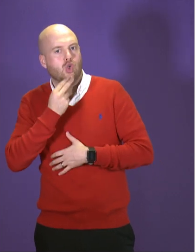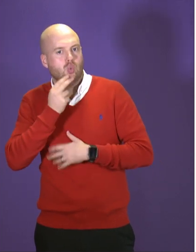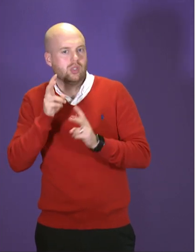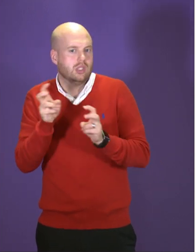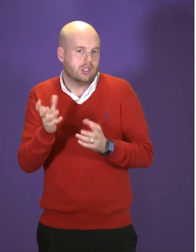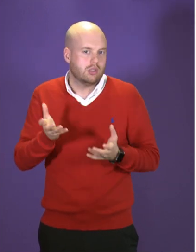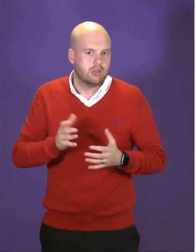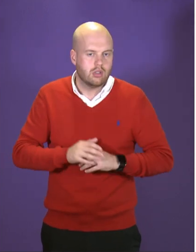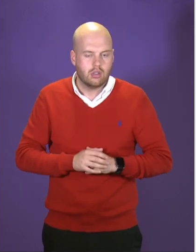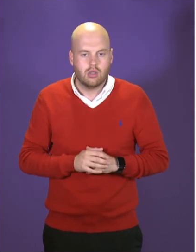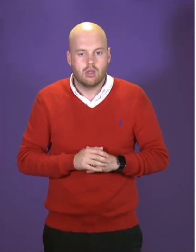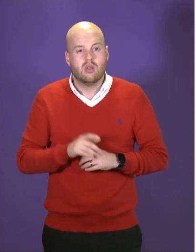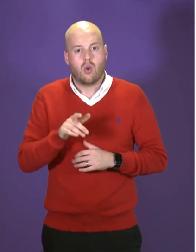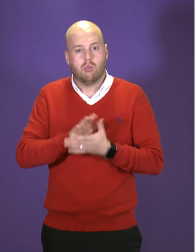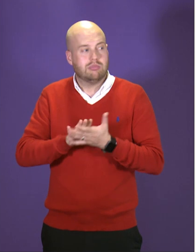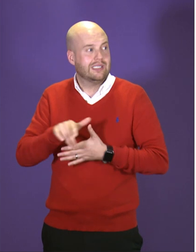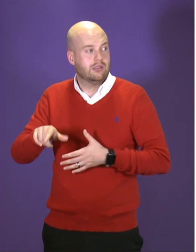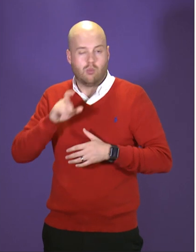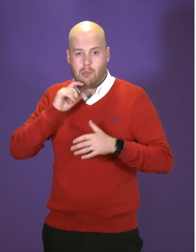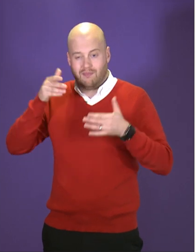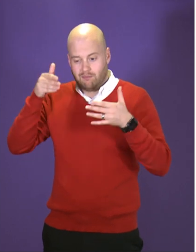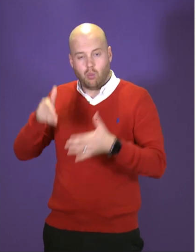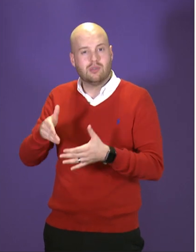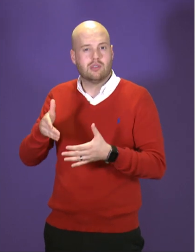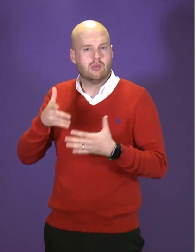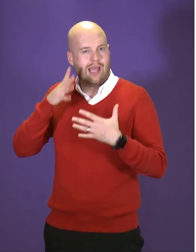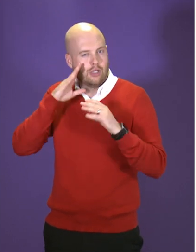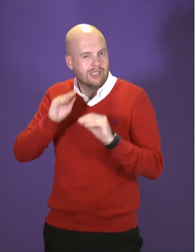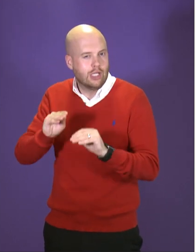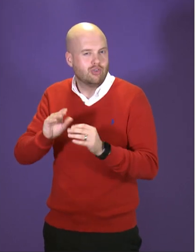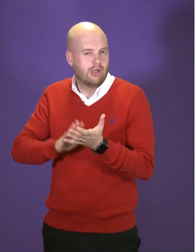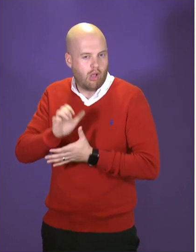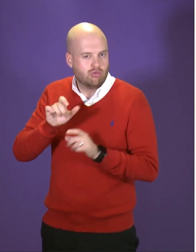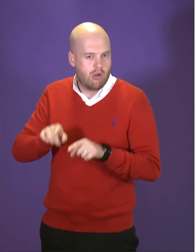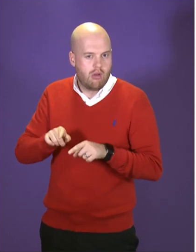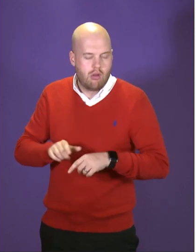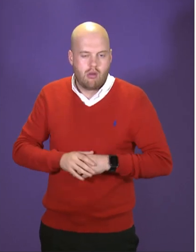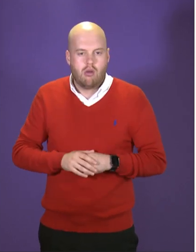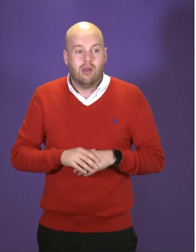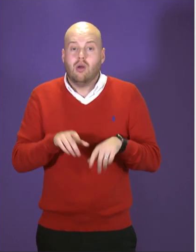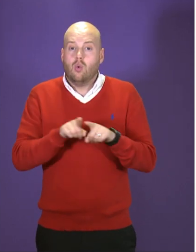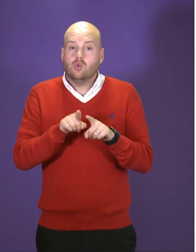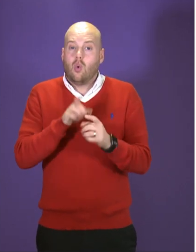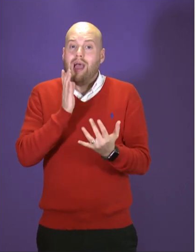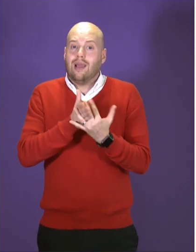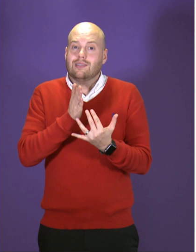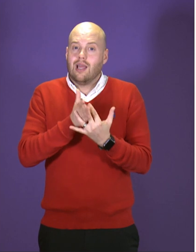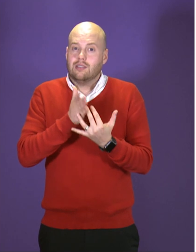pretty much focusing on cultural education. Also, access to culture